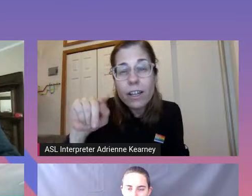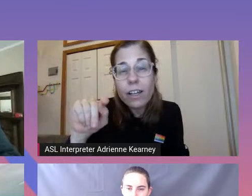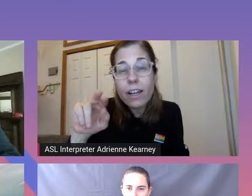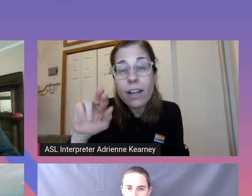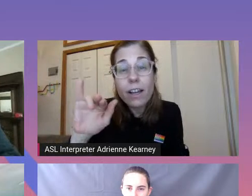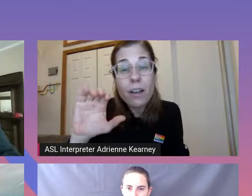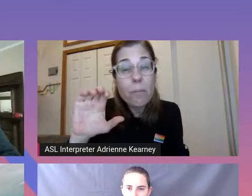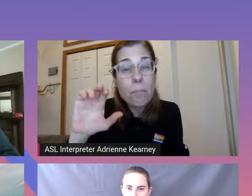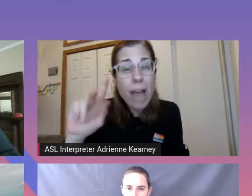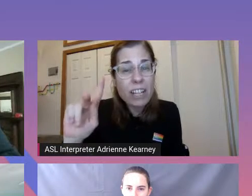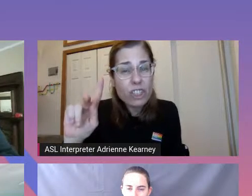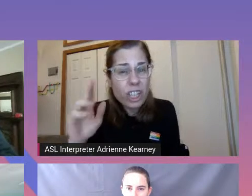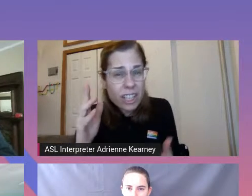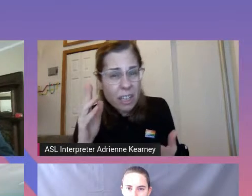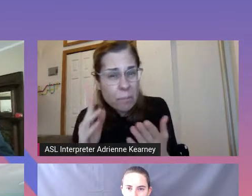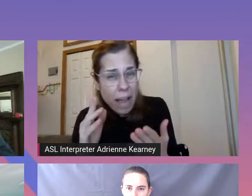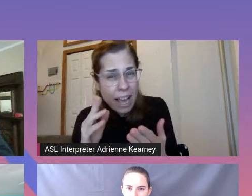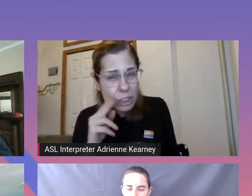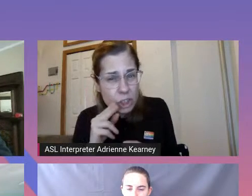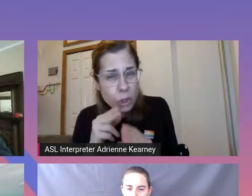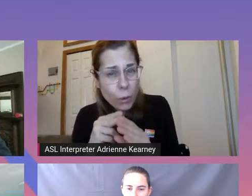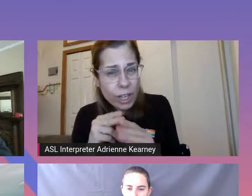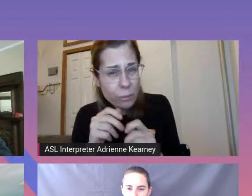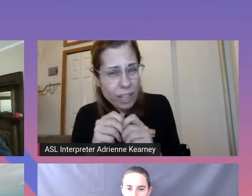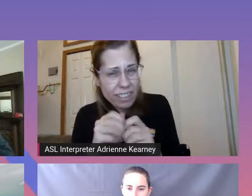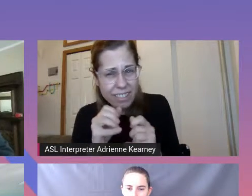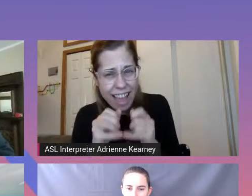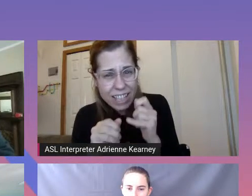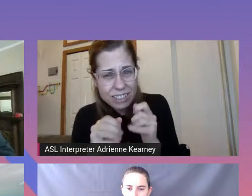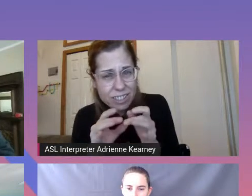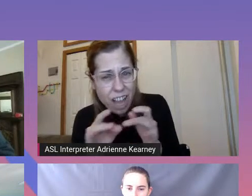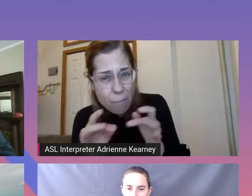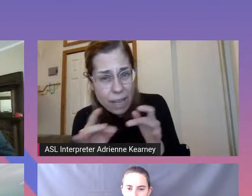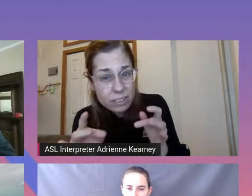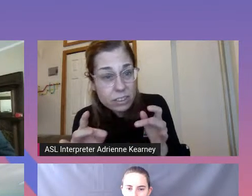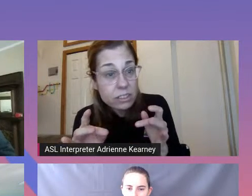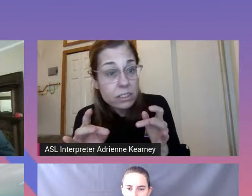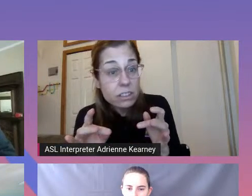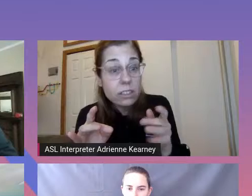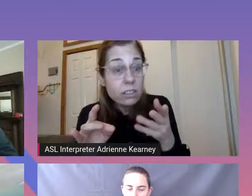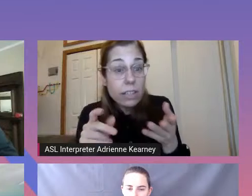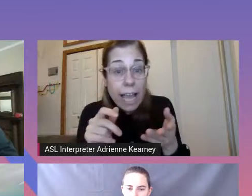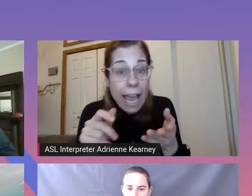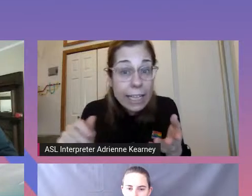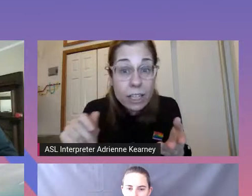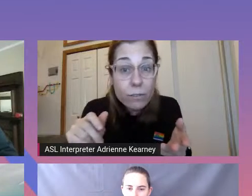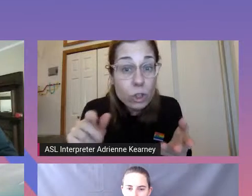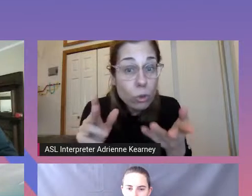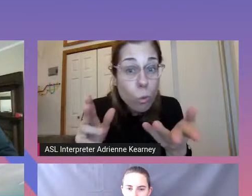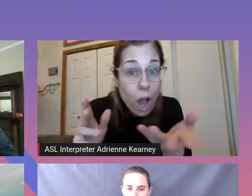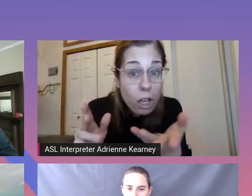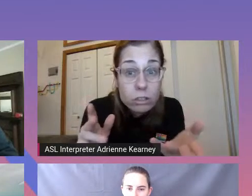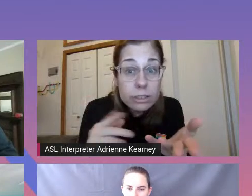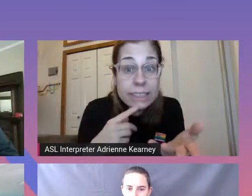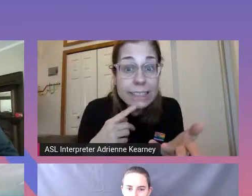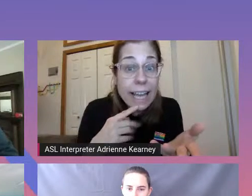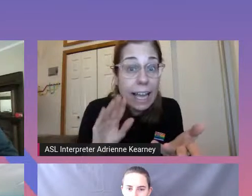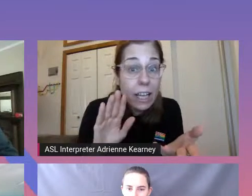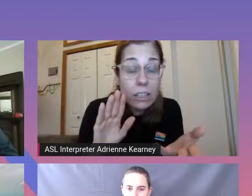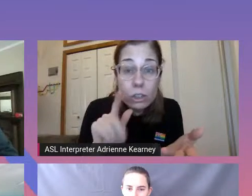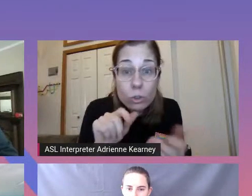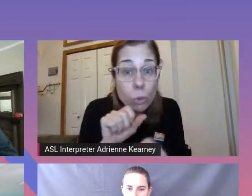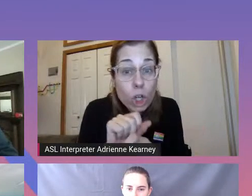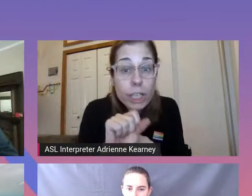to kind of do some closing remarks. But I don't know if anybody wants to say any projects you're doing right now. You want to like just do it, say